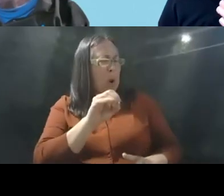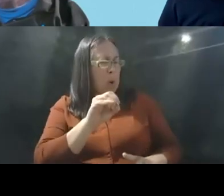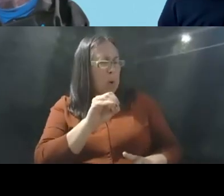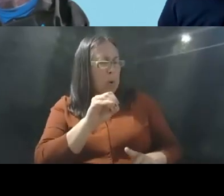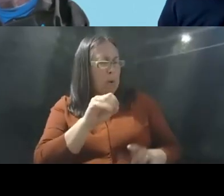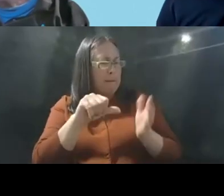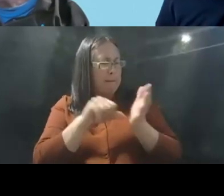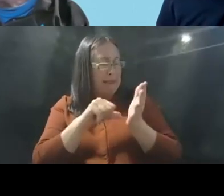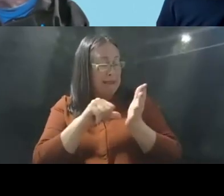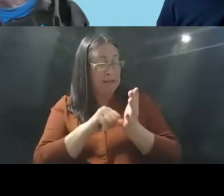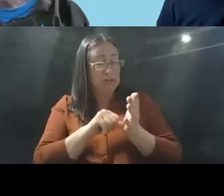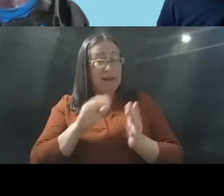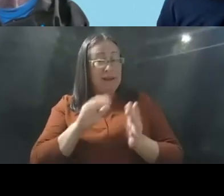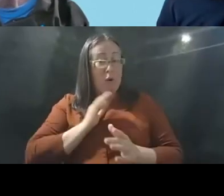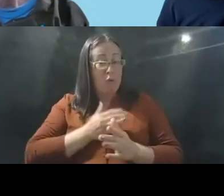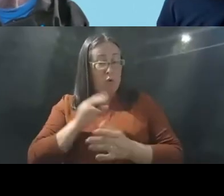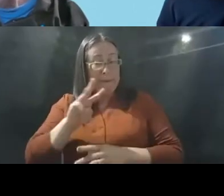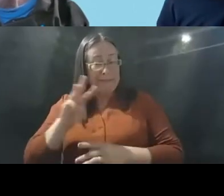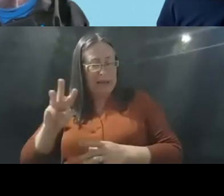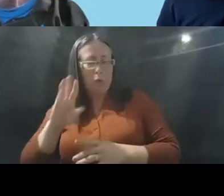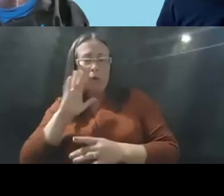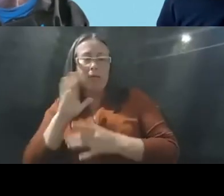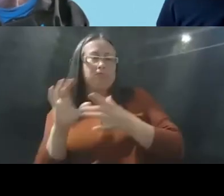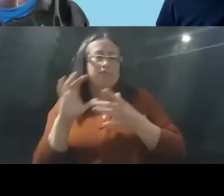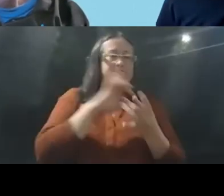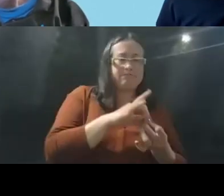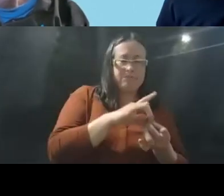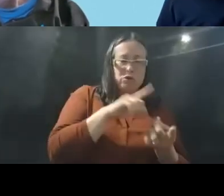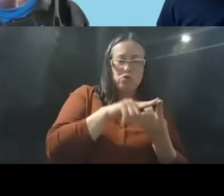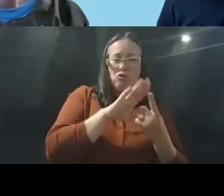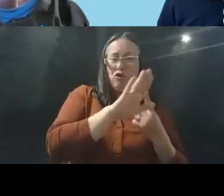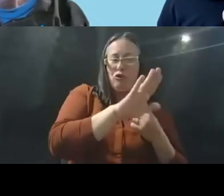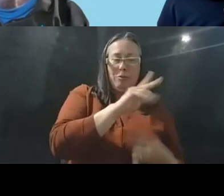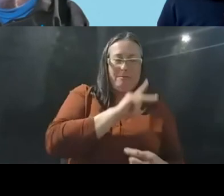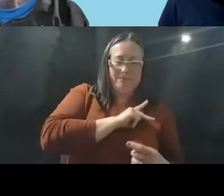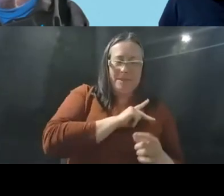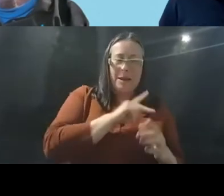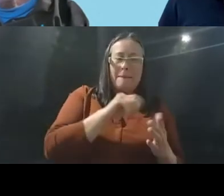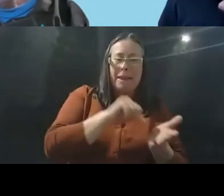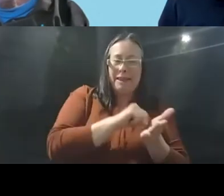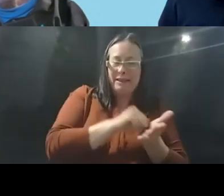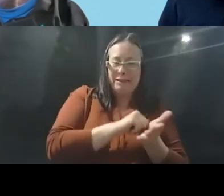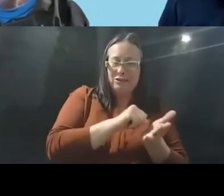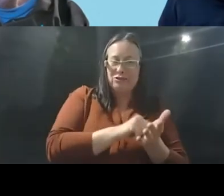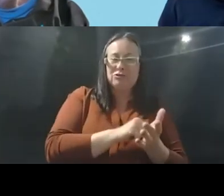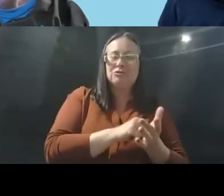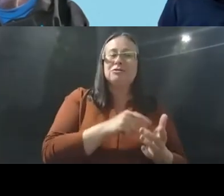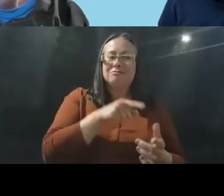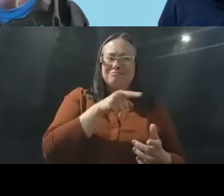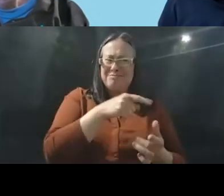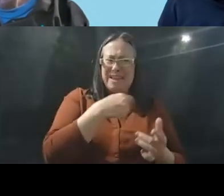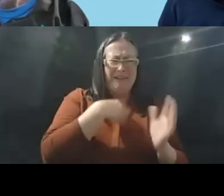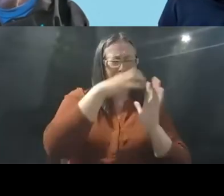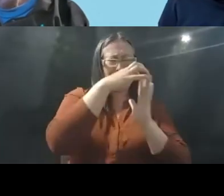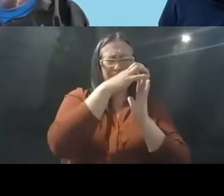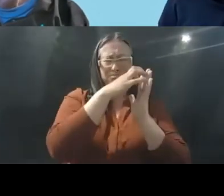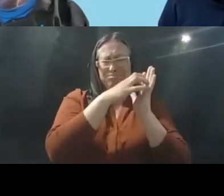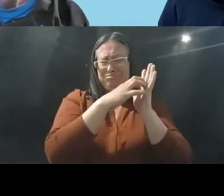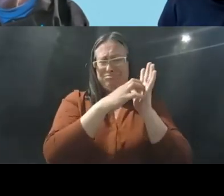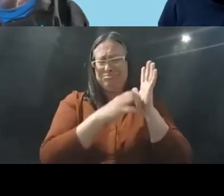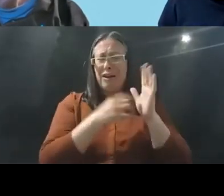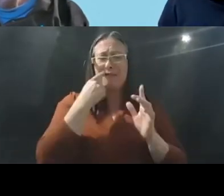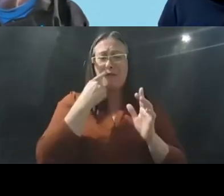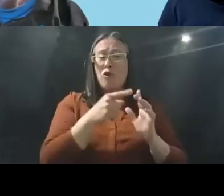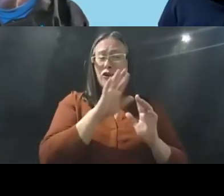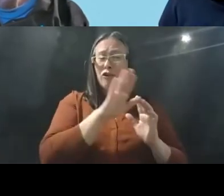Ambassadors website is link over there so that folks have a way to get over to Renee's site. And she's got a whole page for a lot of these new technologies. So